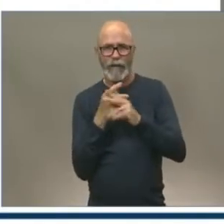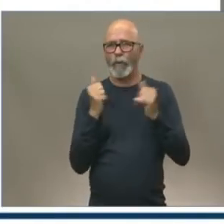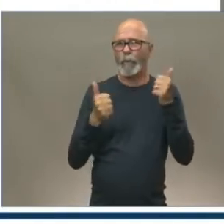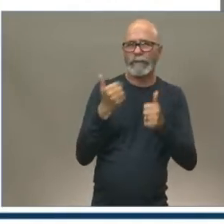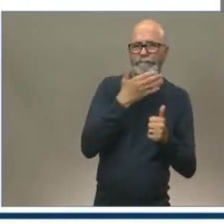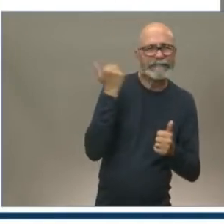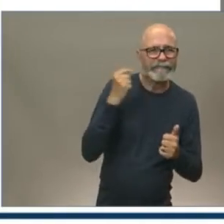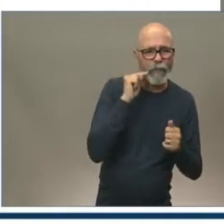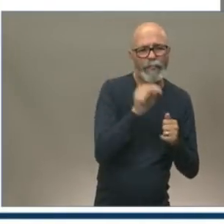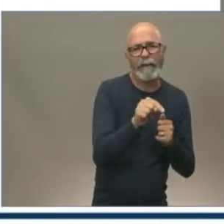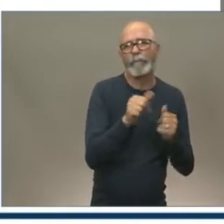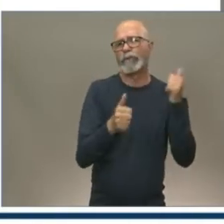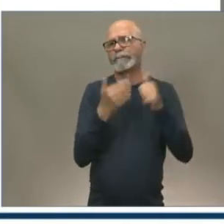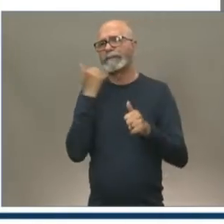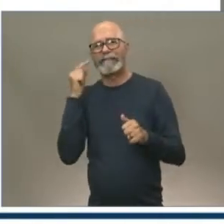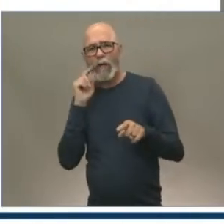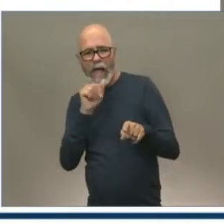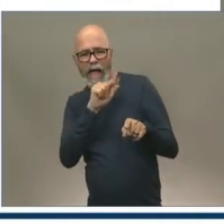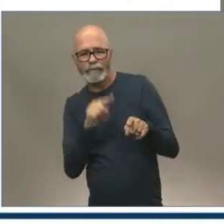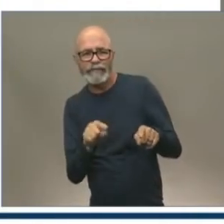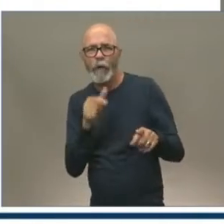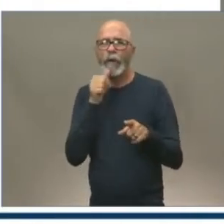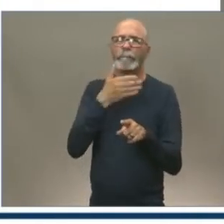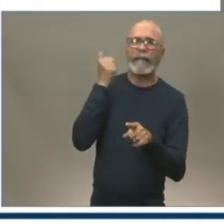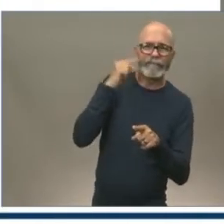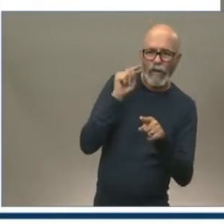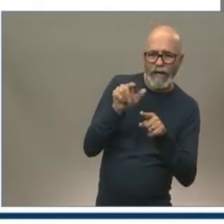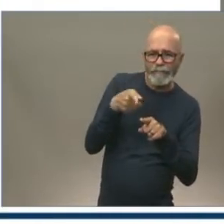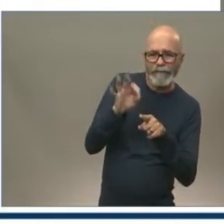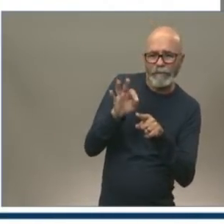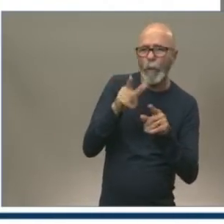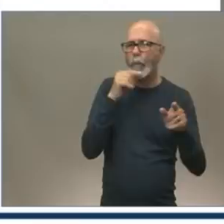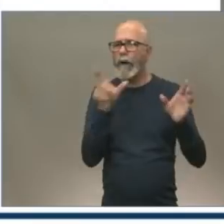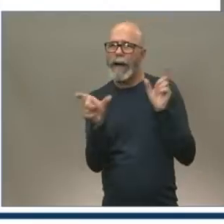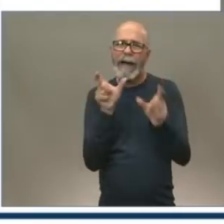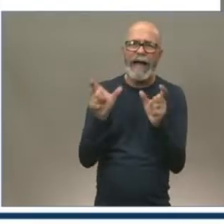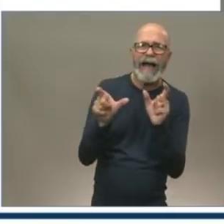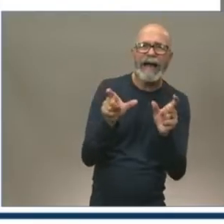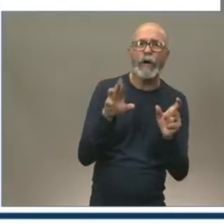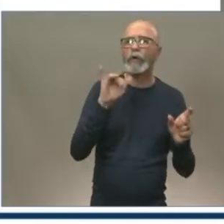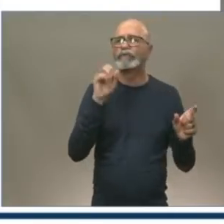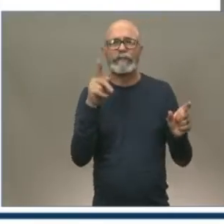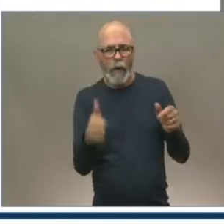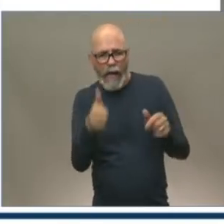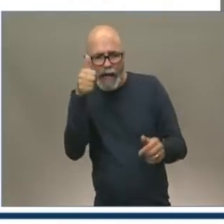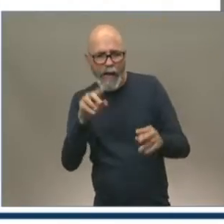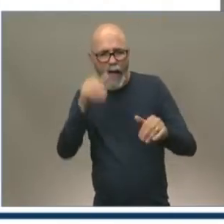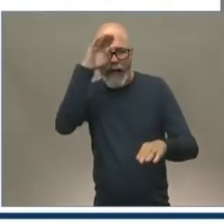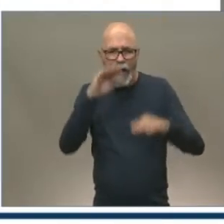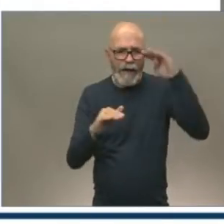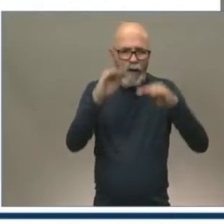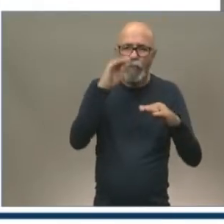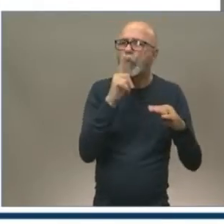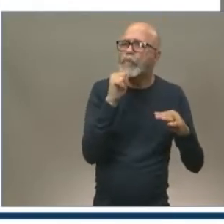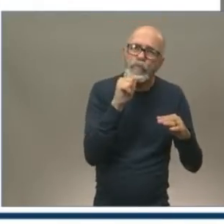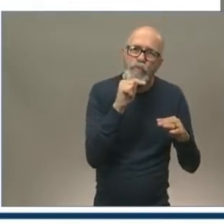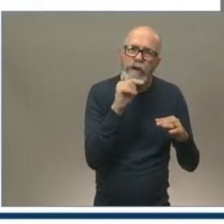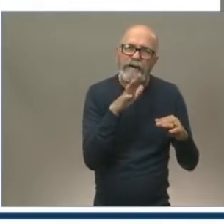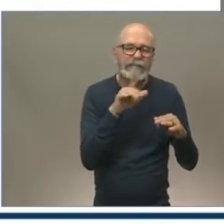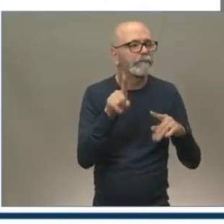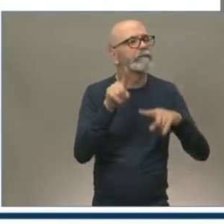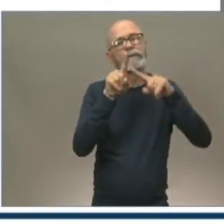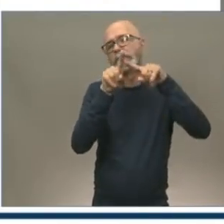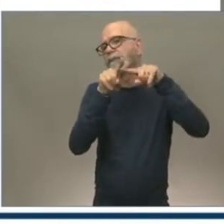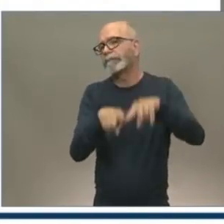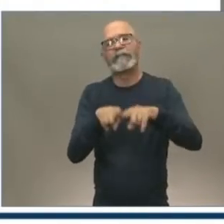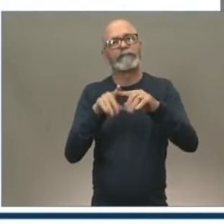AstraZeneca, finding the right balance and risk and benefit. What their recommendation is that it's very much driven by what is the epidemiology in